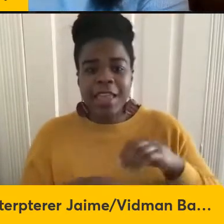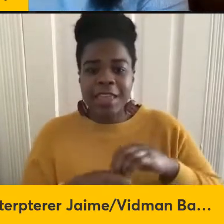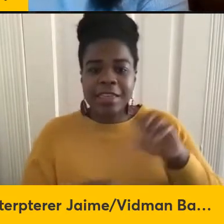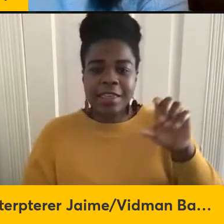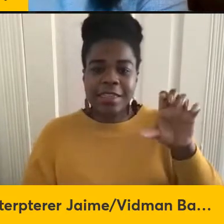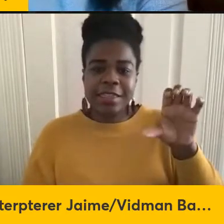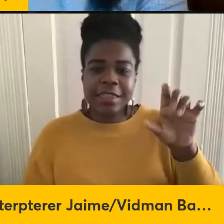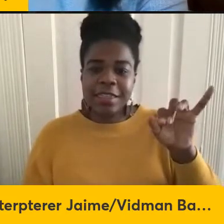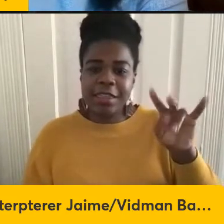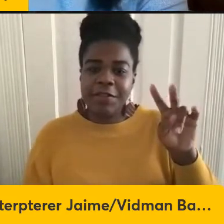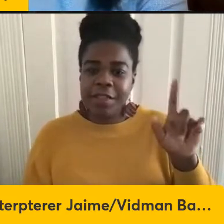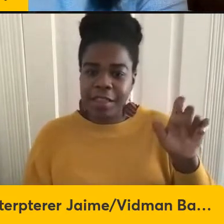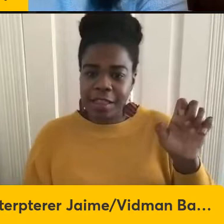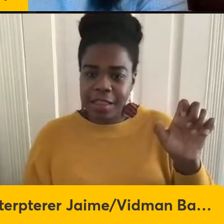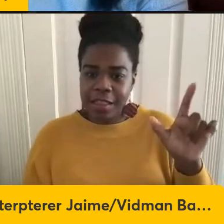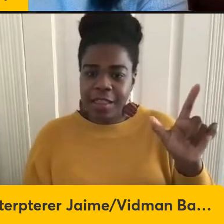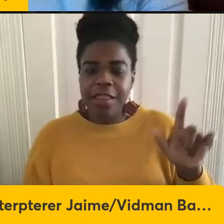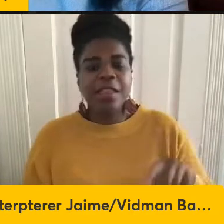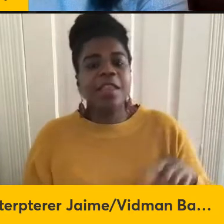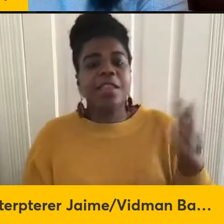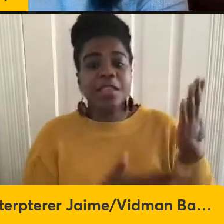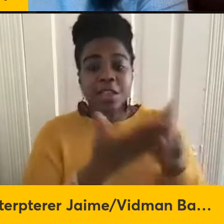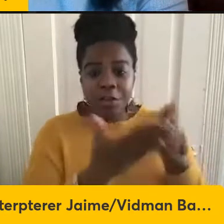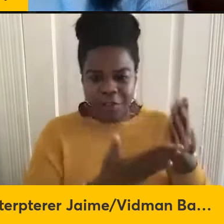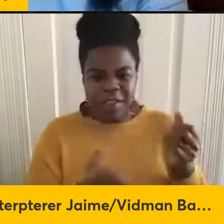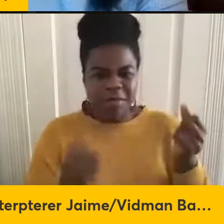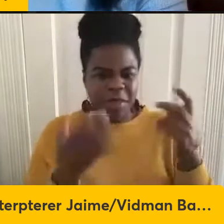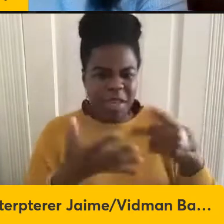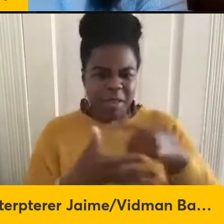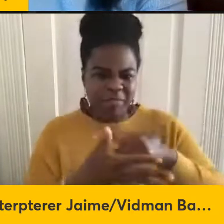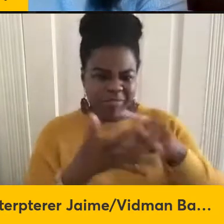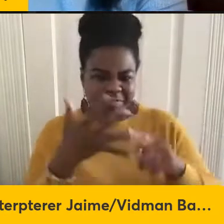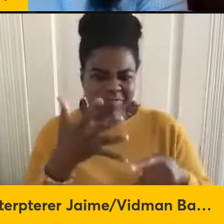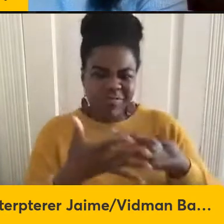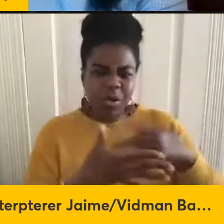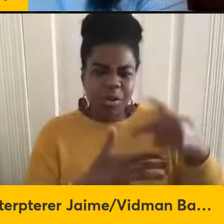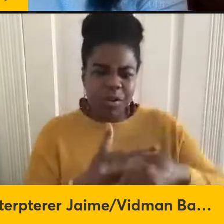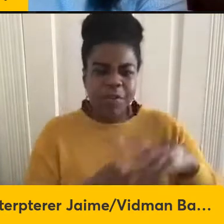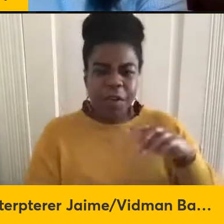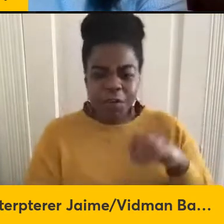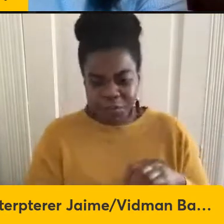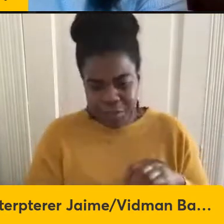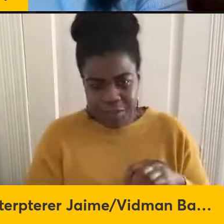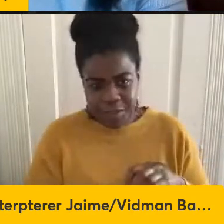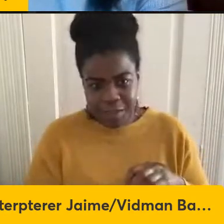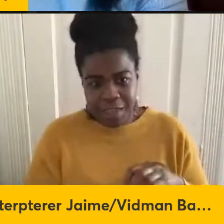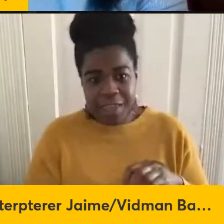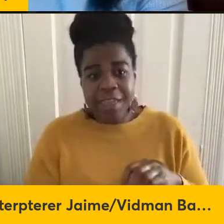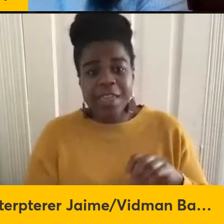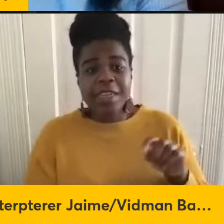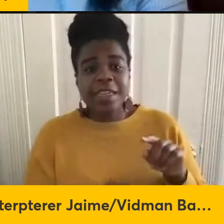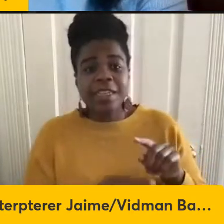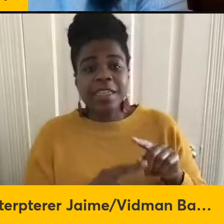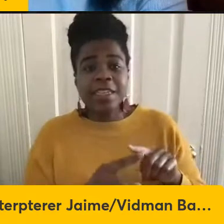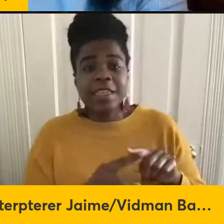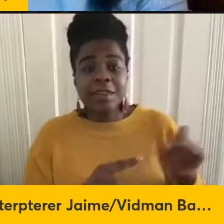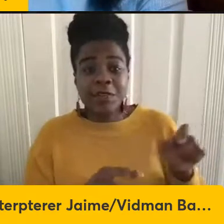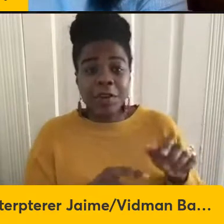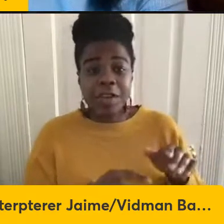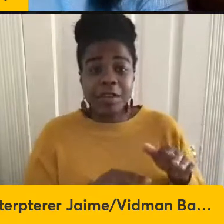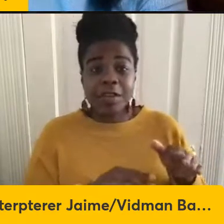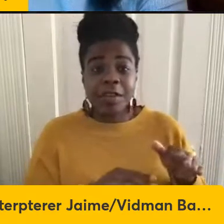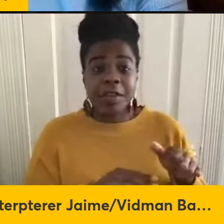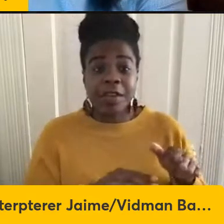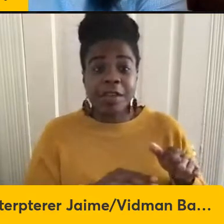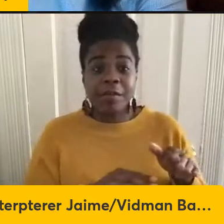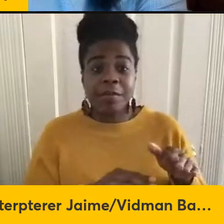she's worked on a number of different programs. She is of Ghanaian heritage and lives in South London with